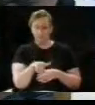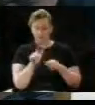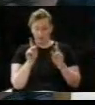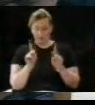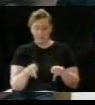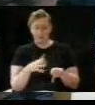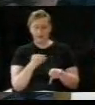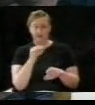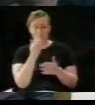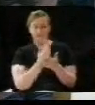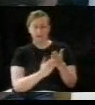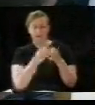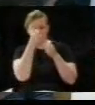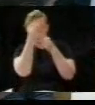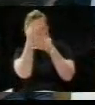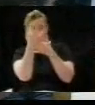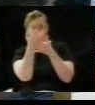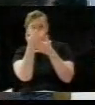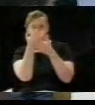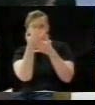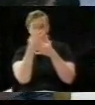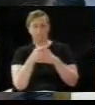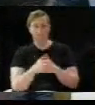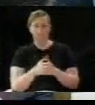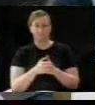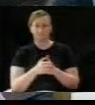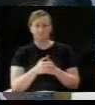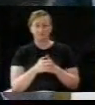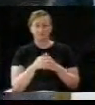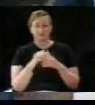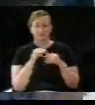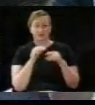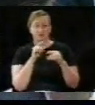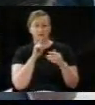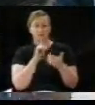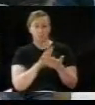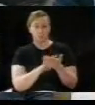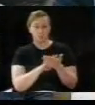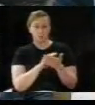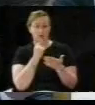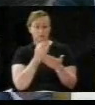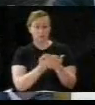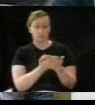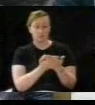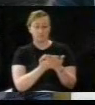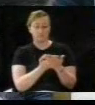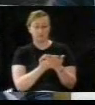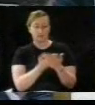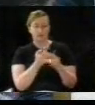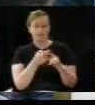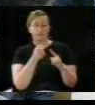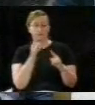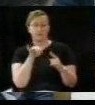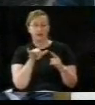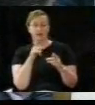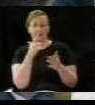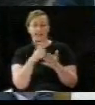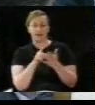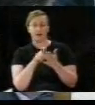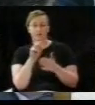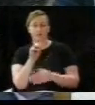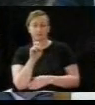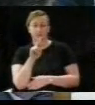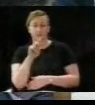basically some of the information is verified by this letter from Mr. Murphy,